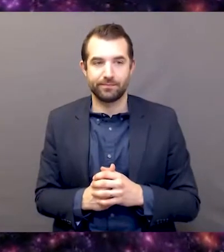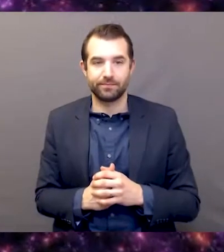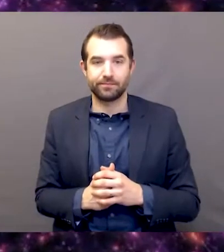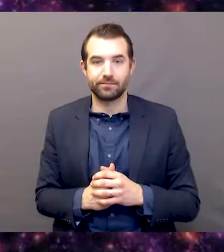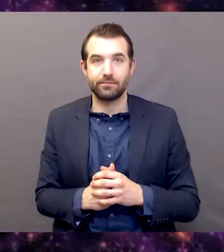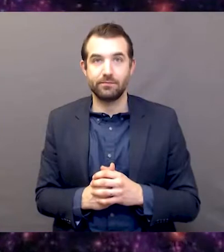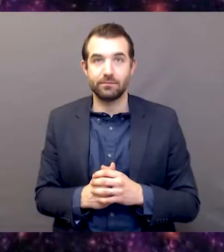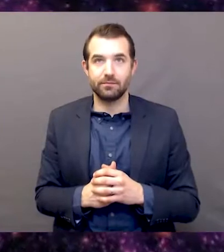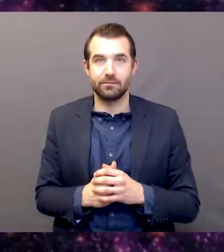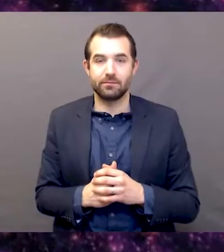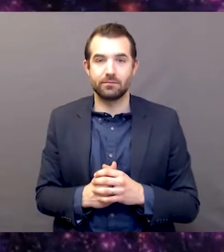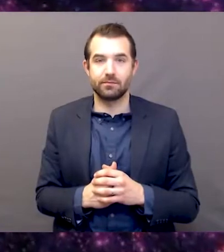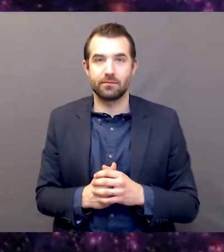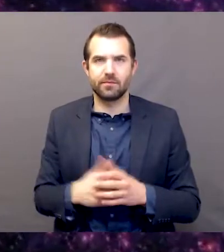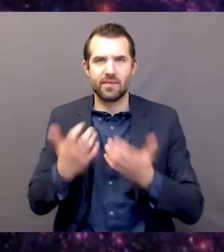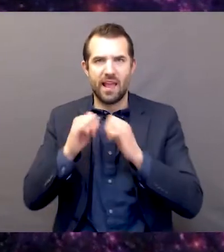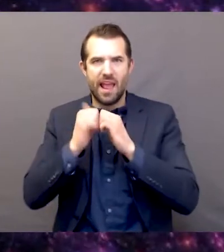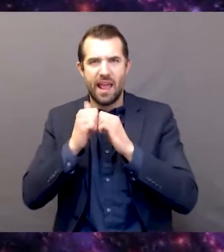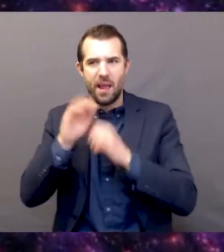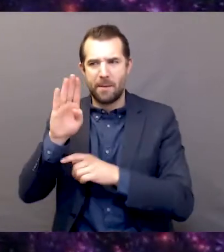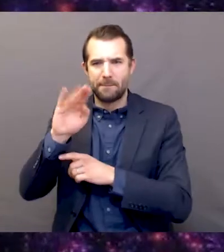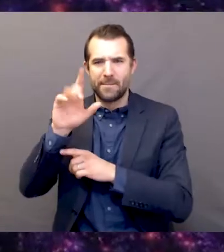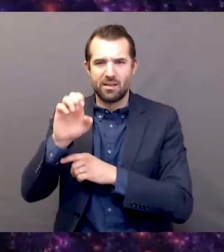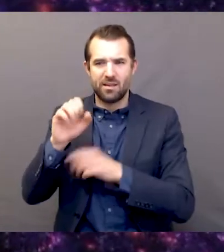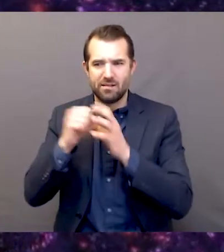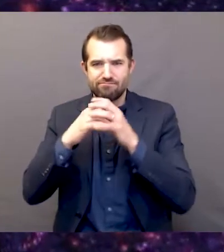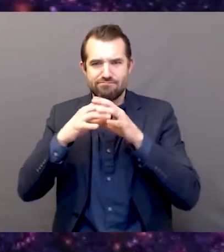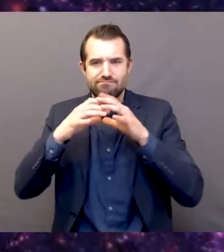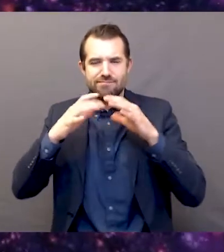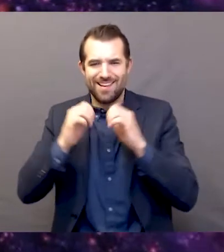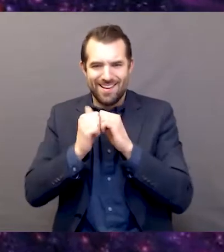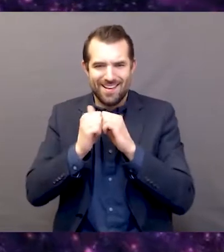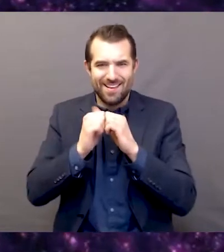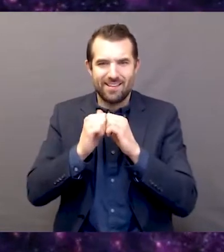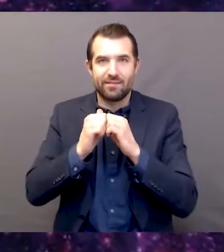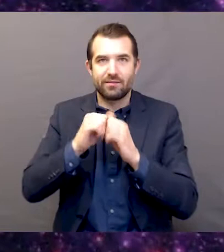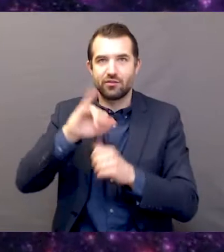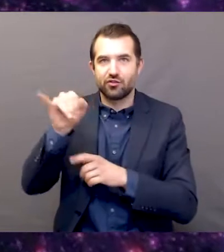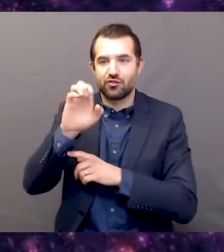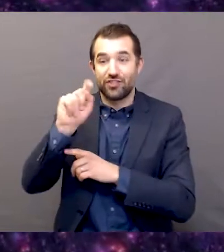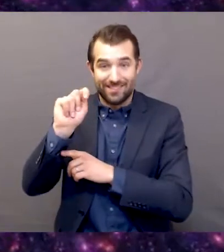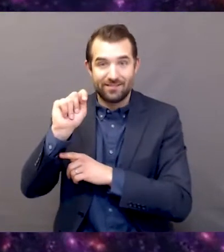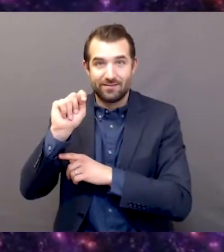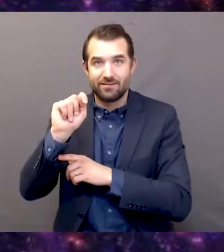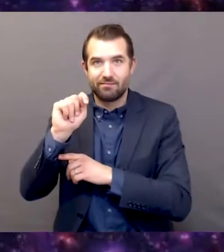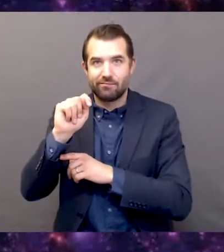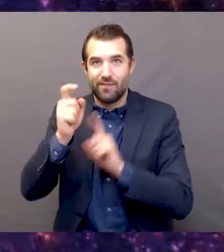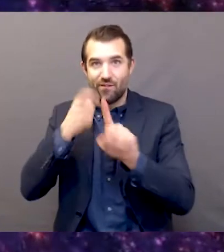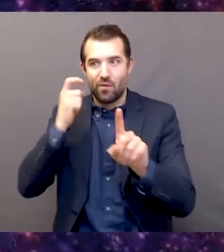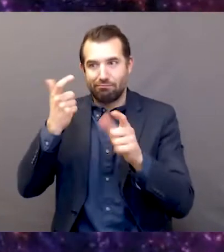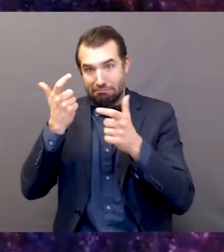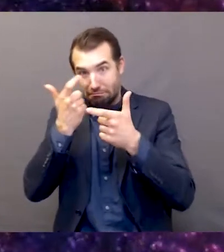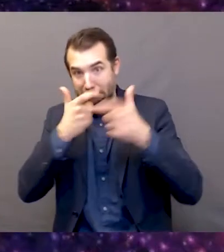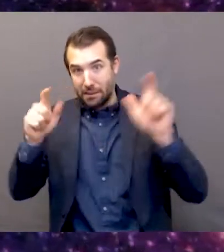How to inflate the bubbles? The supermassive black hole drives the jet. We saw how those are formed. And here you see the